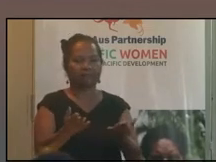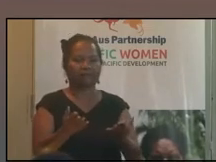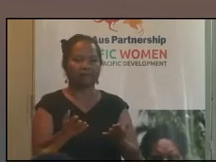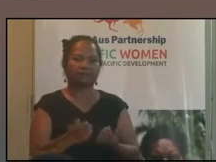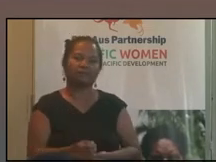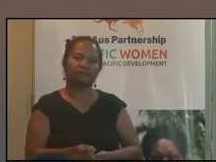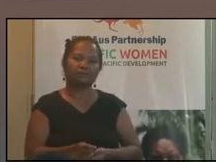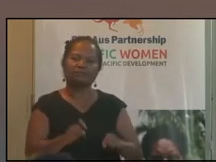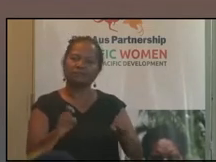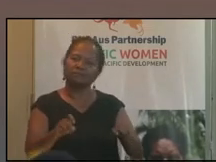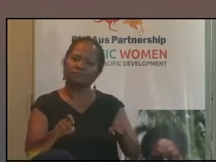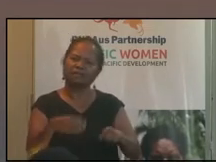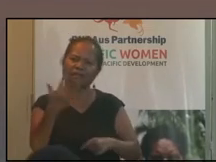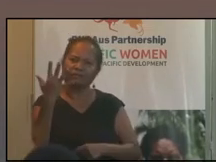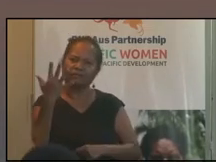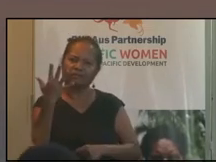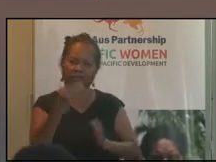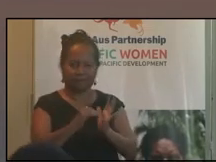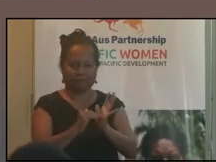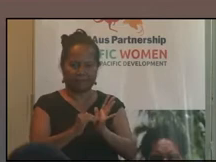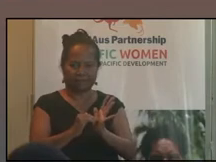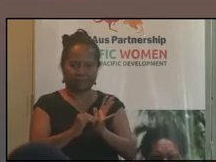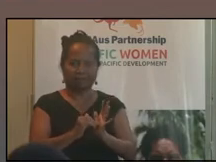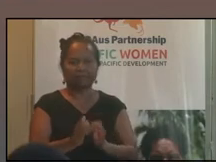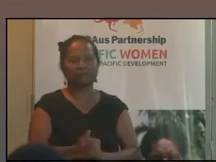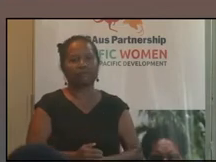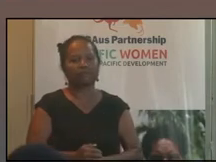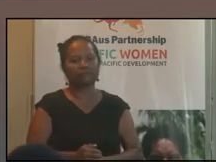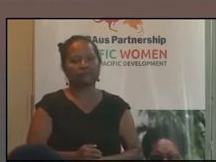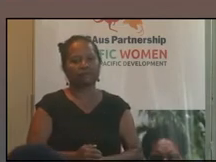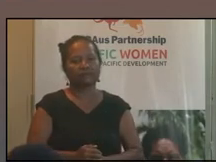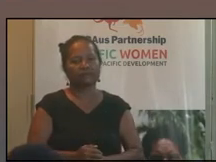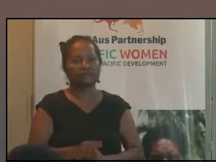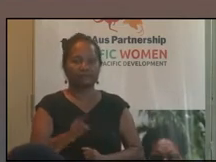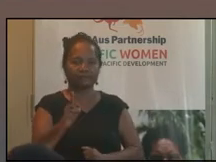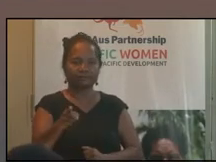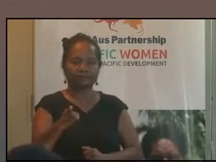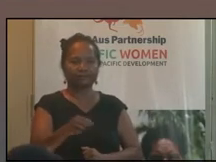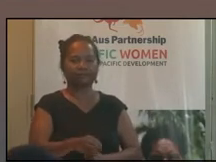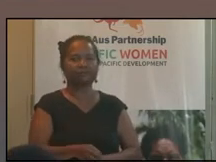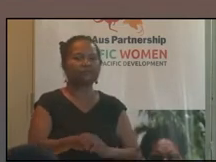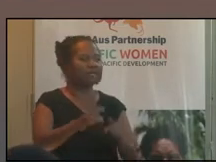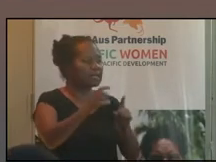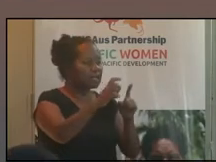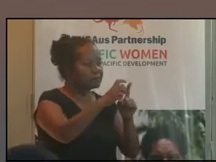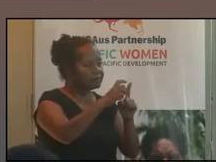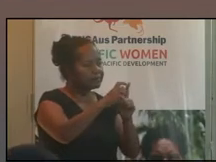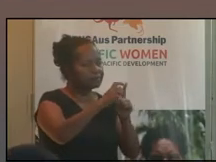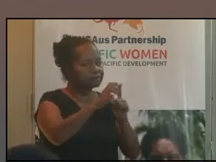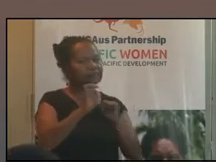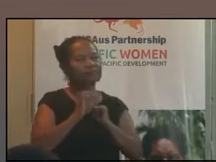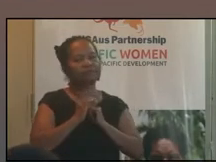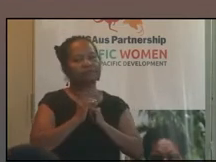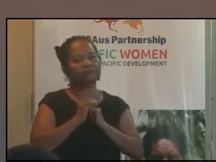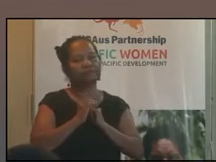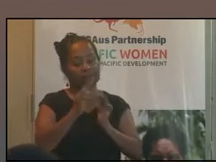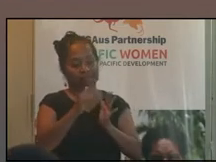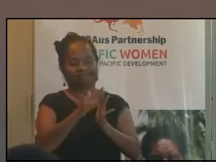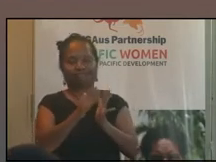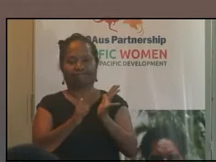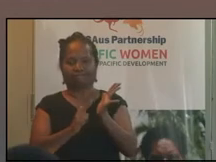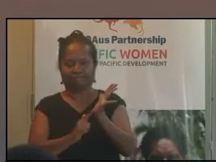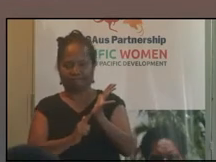the five seats. But apart from that, Dulciana, I think the legal